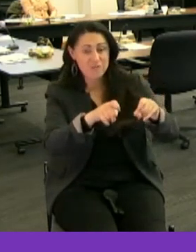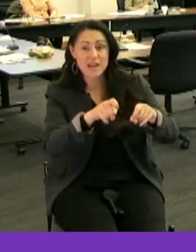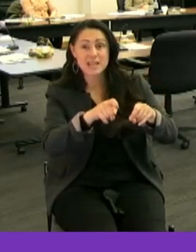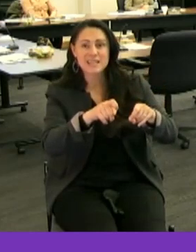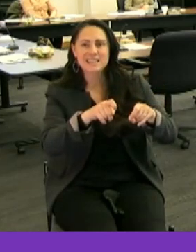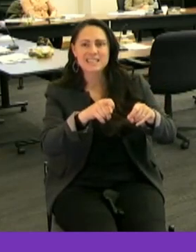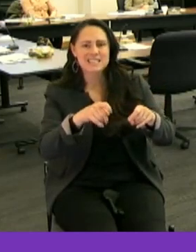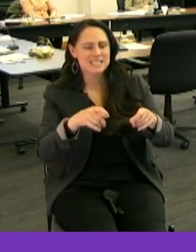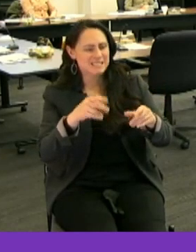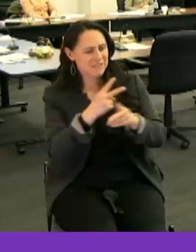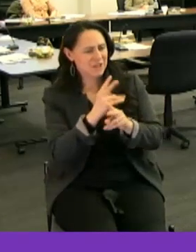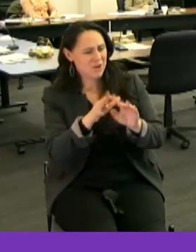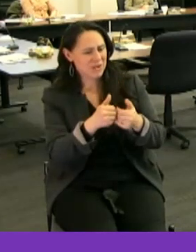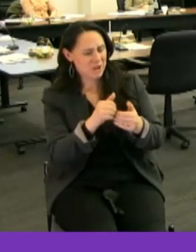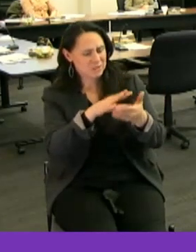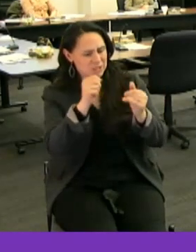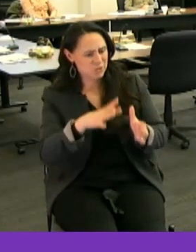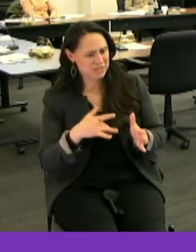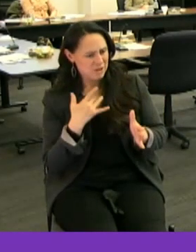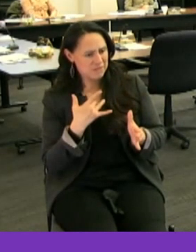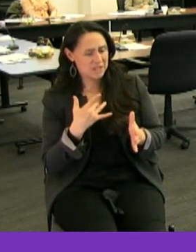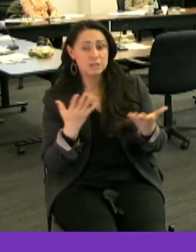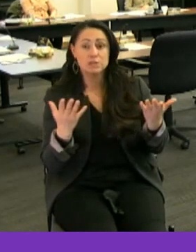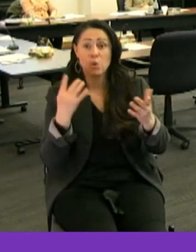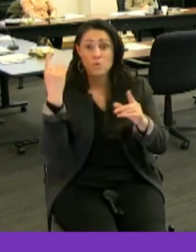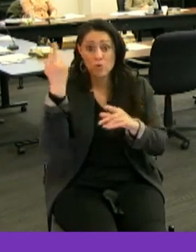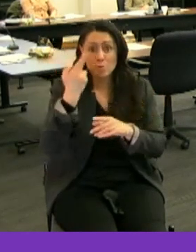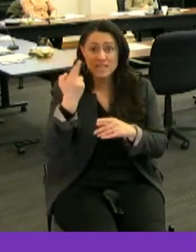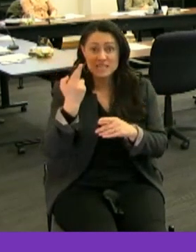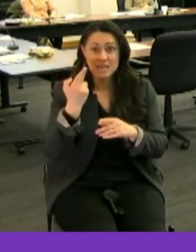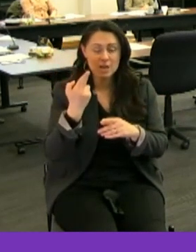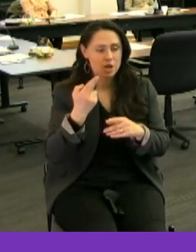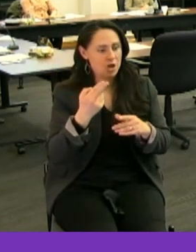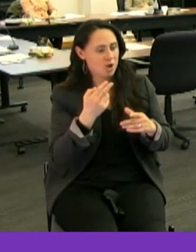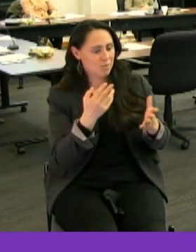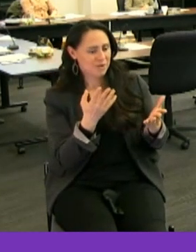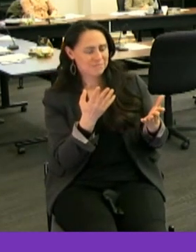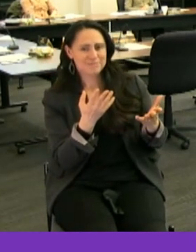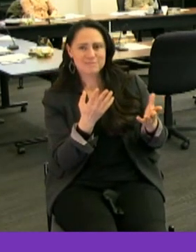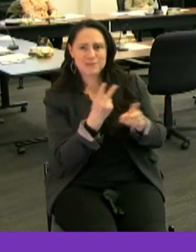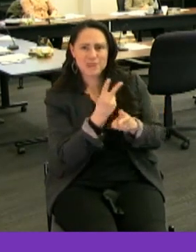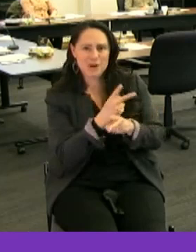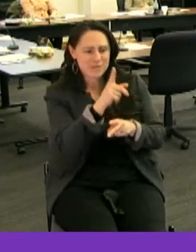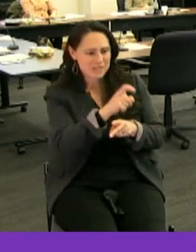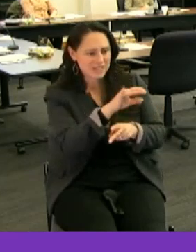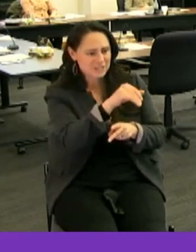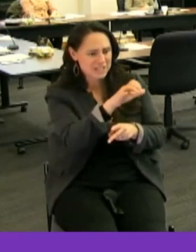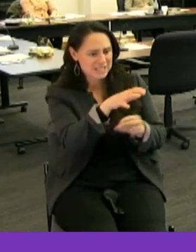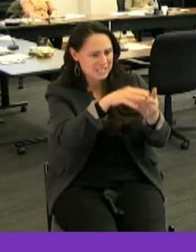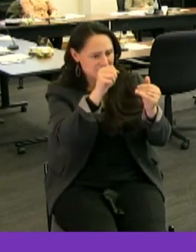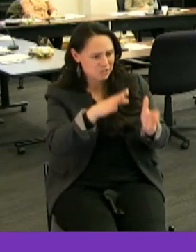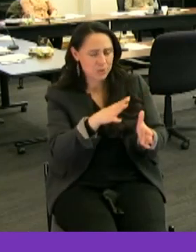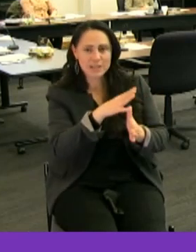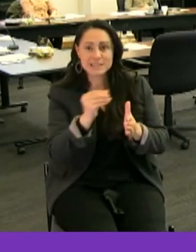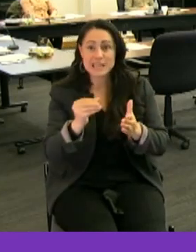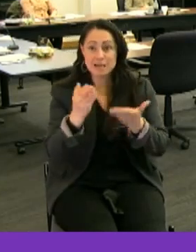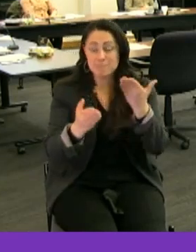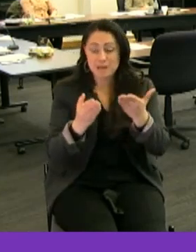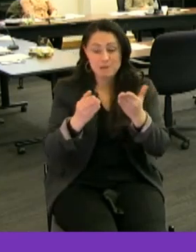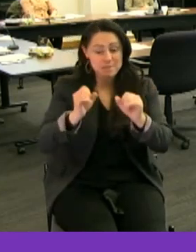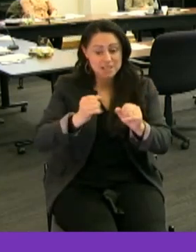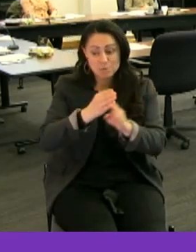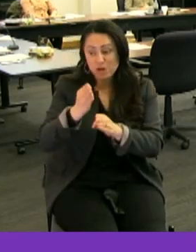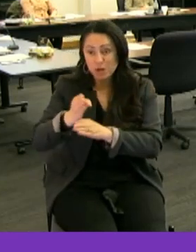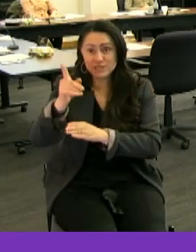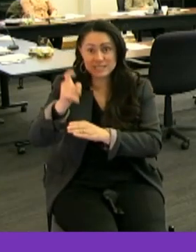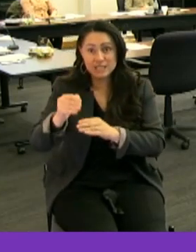this survey was to gauge the needs of the students at JJC, to present to all of you and to illustrate possible areas that, you know, we may need to address. It